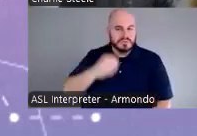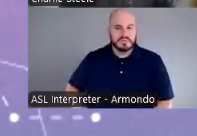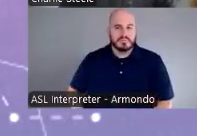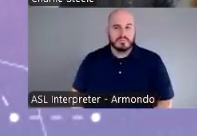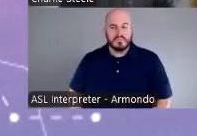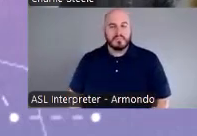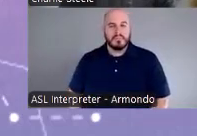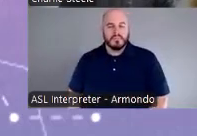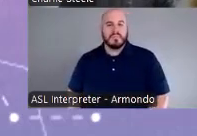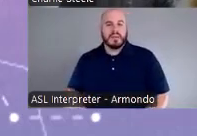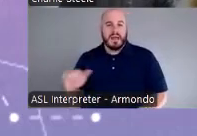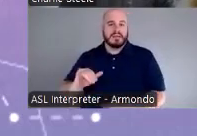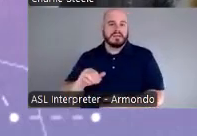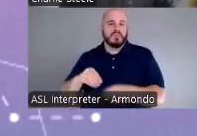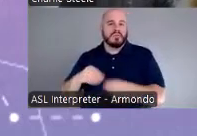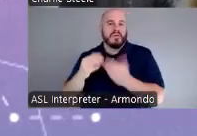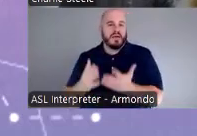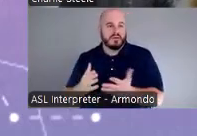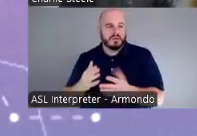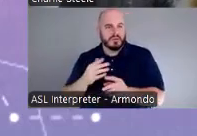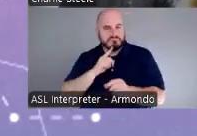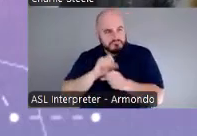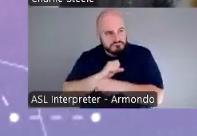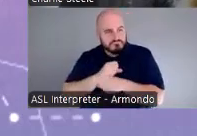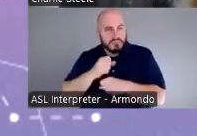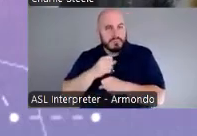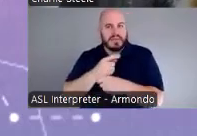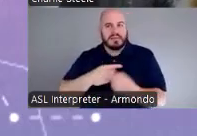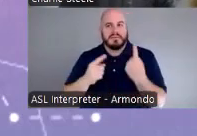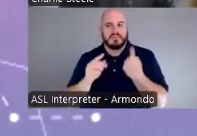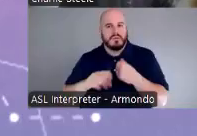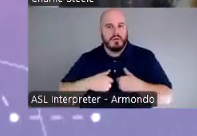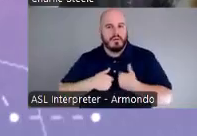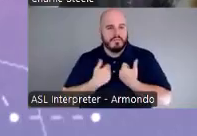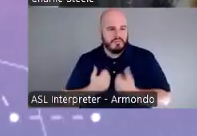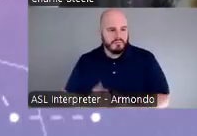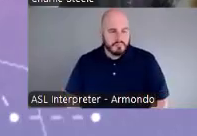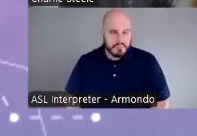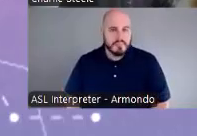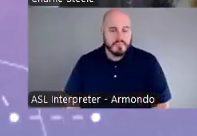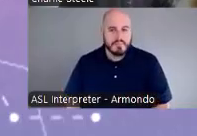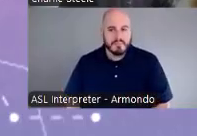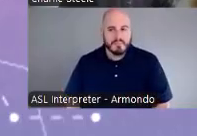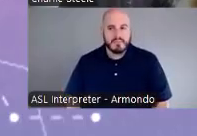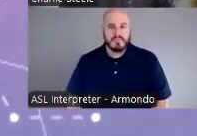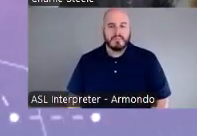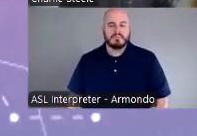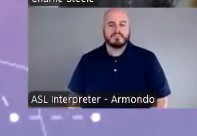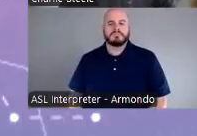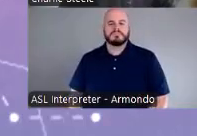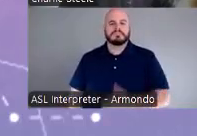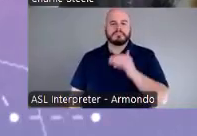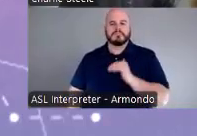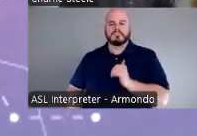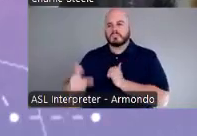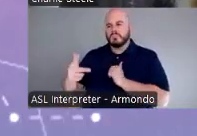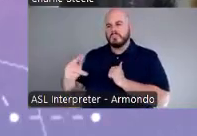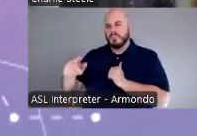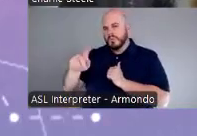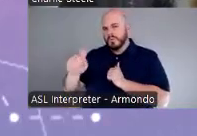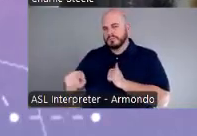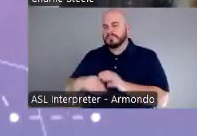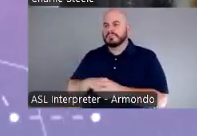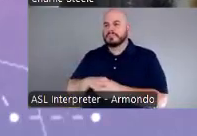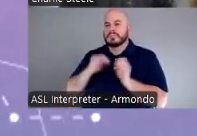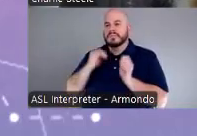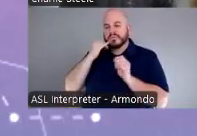as a healthcare provider, you actually make a difference in their lives. Um, and the third question I have, if you could give any advice